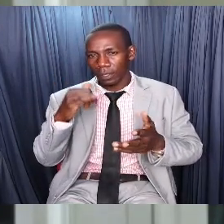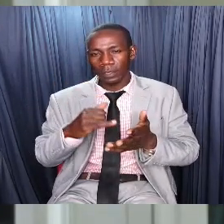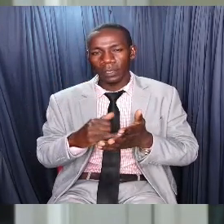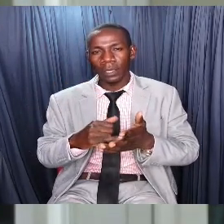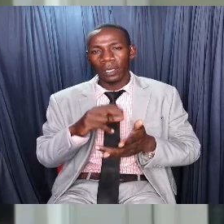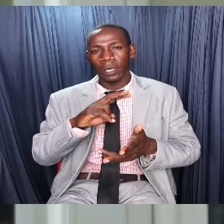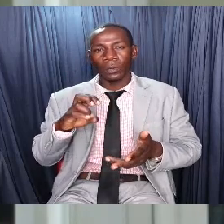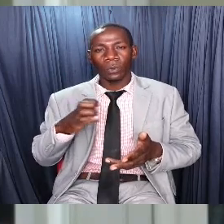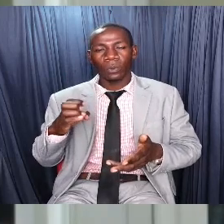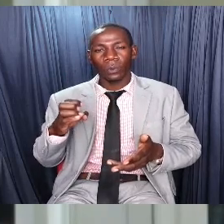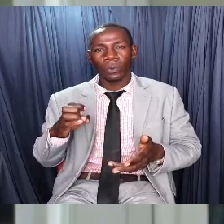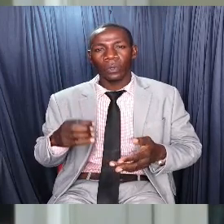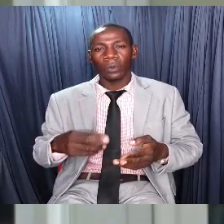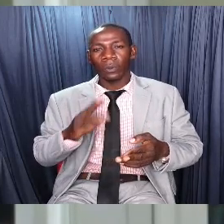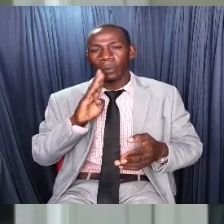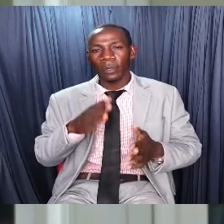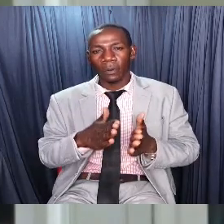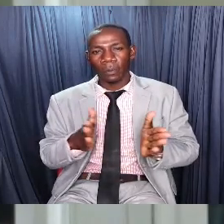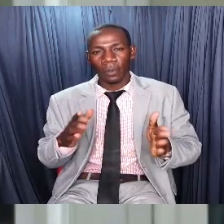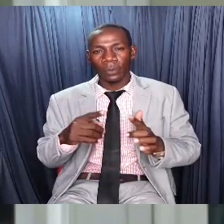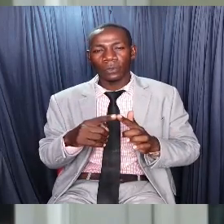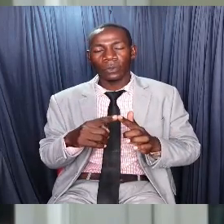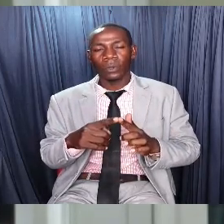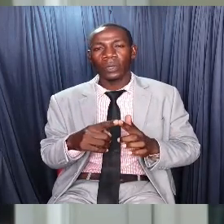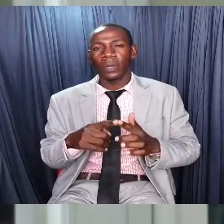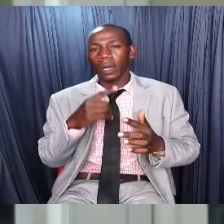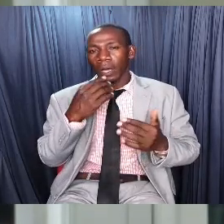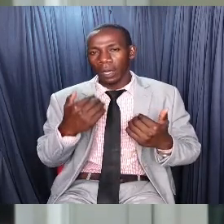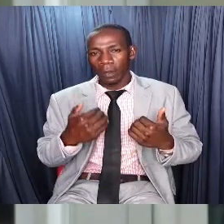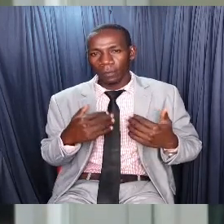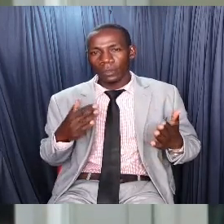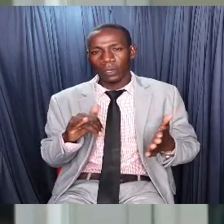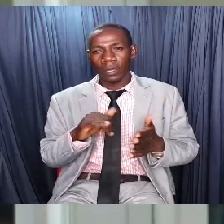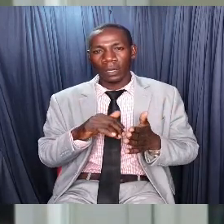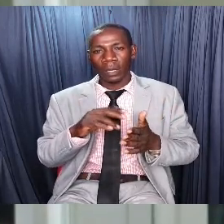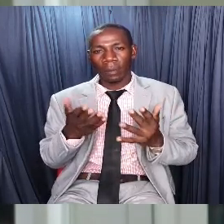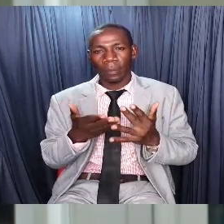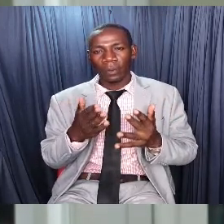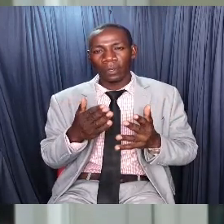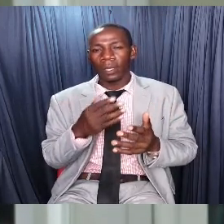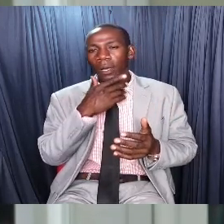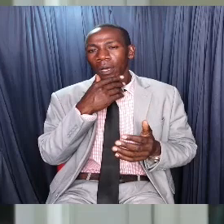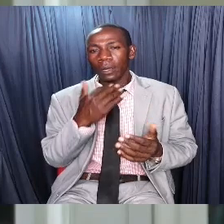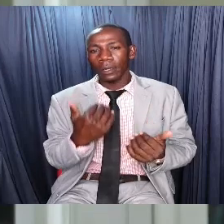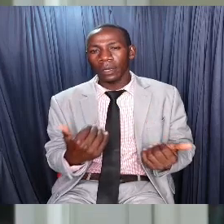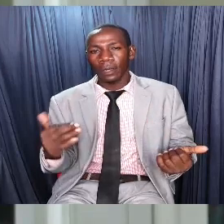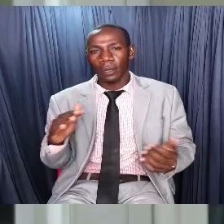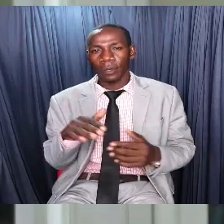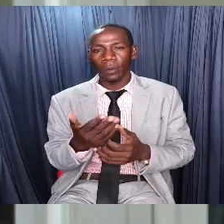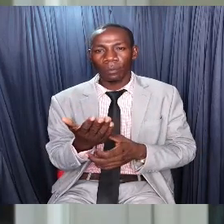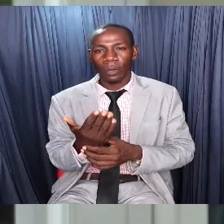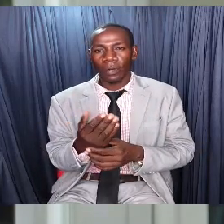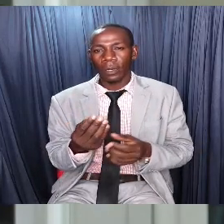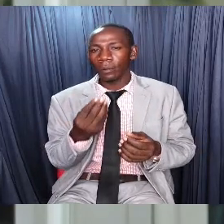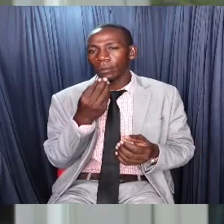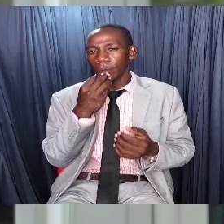Naye abishaye atafunguliwa. Au kuna mtu yupi kwenu ambaye mwanawe akimuomba mkate atampa